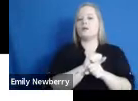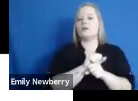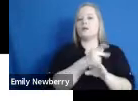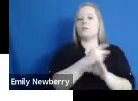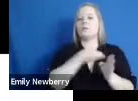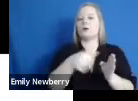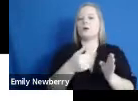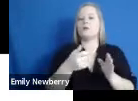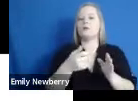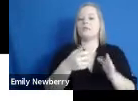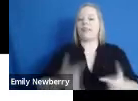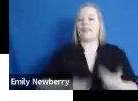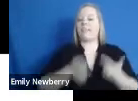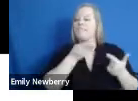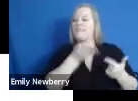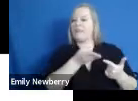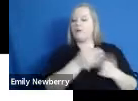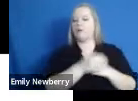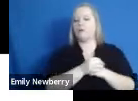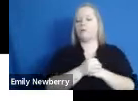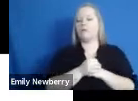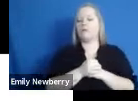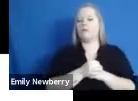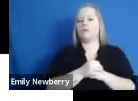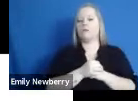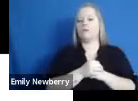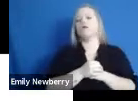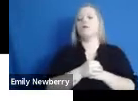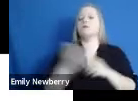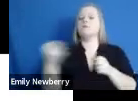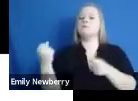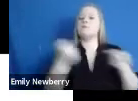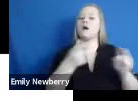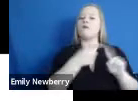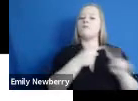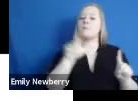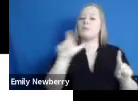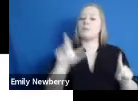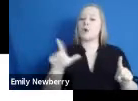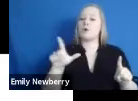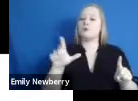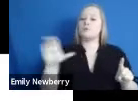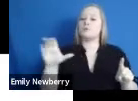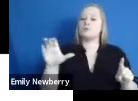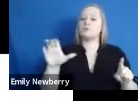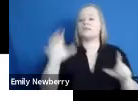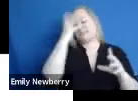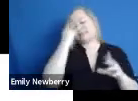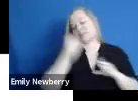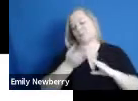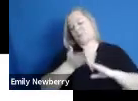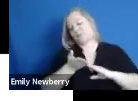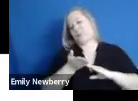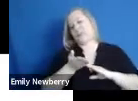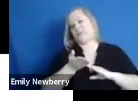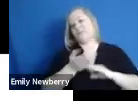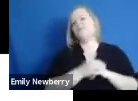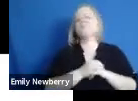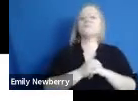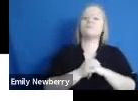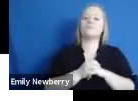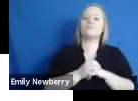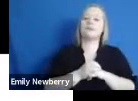related to any number of things. They'll drive up from Las Cruces and crash out here. That means we don't have to